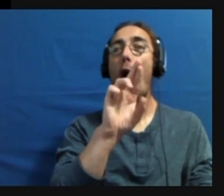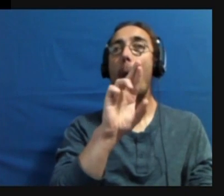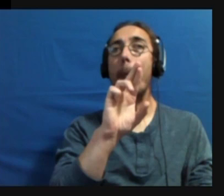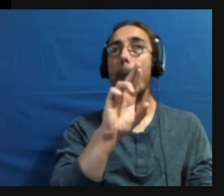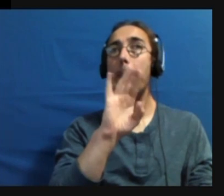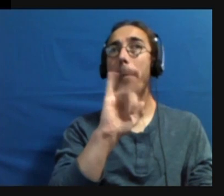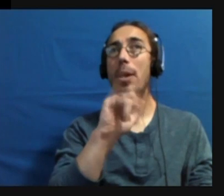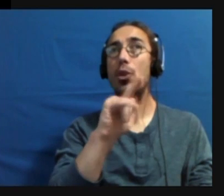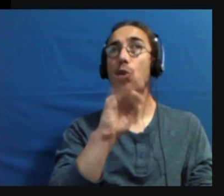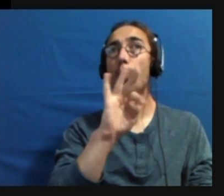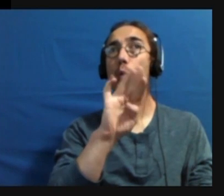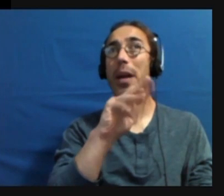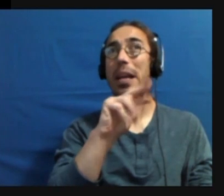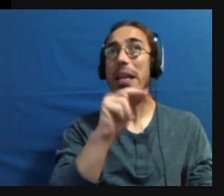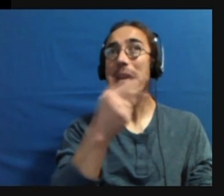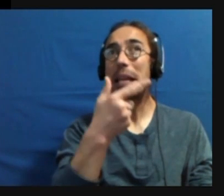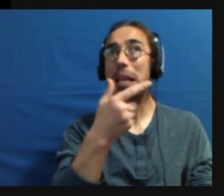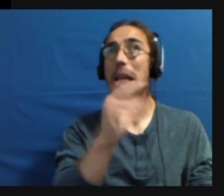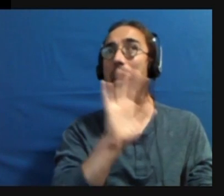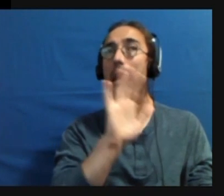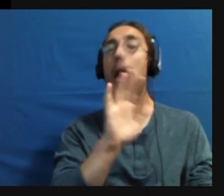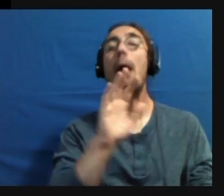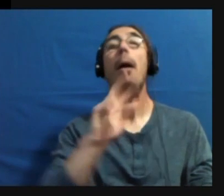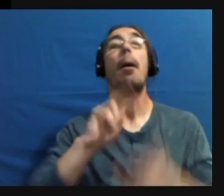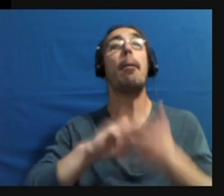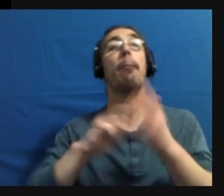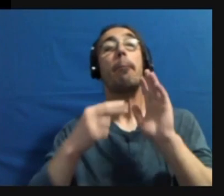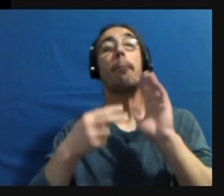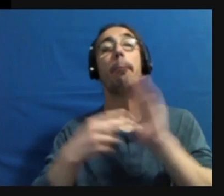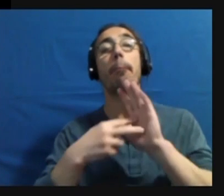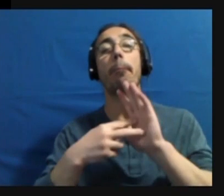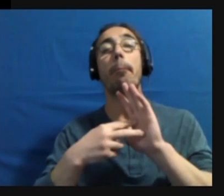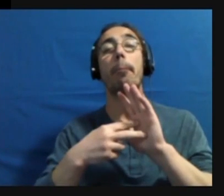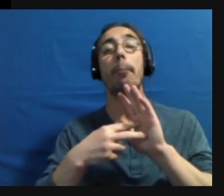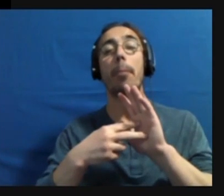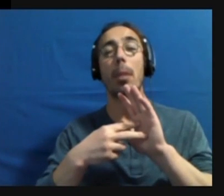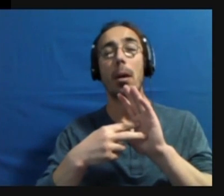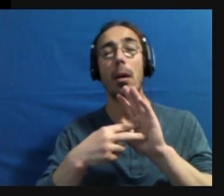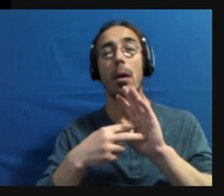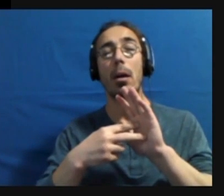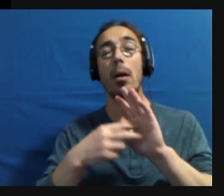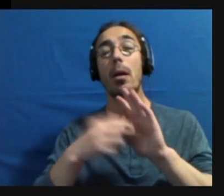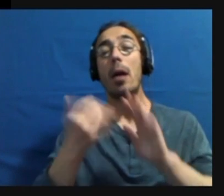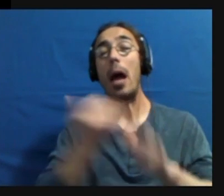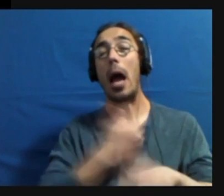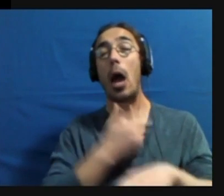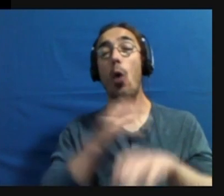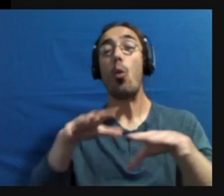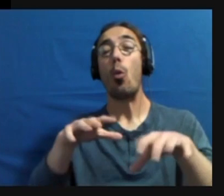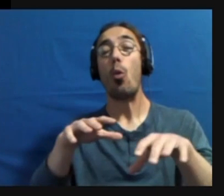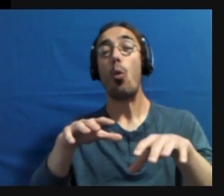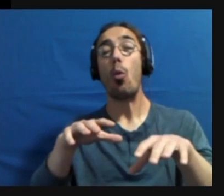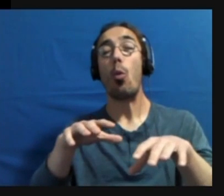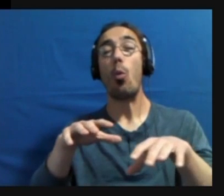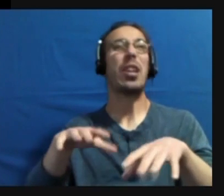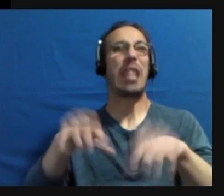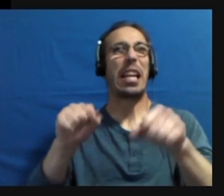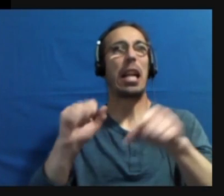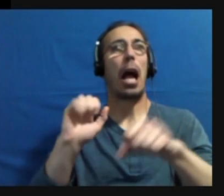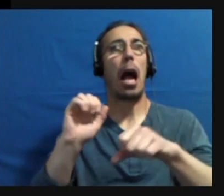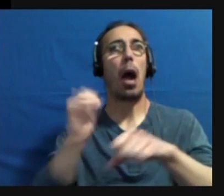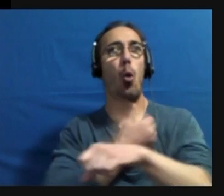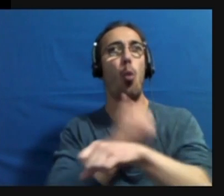research. Then that means that is taking up part of our working memory system, which we will get into in a second.